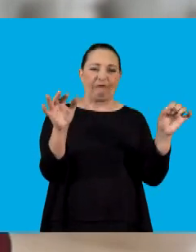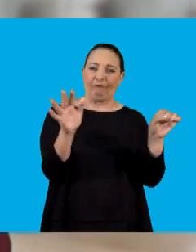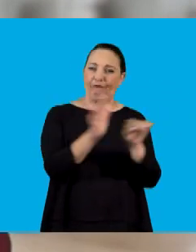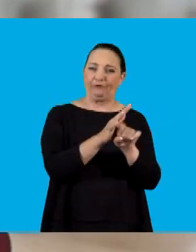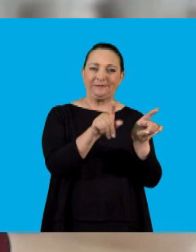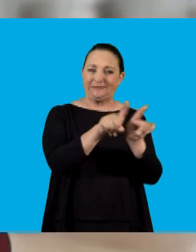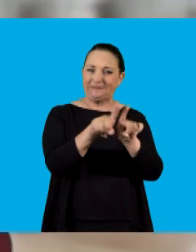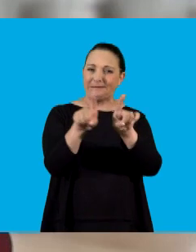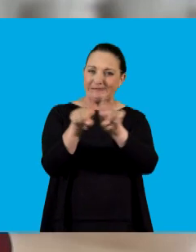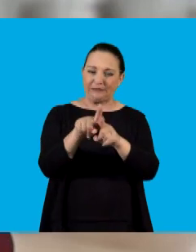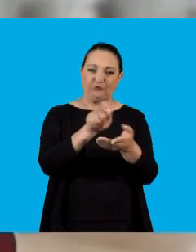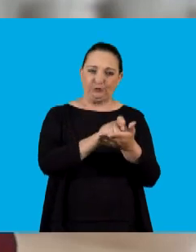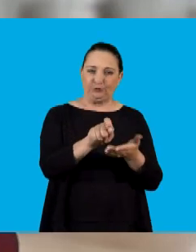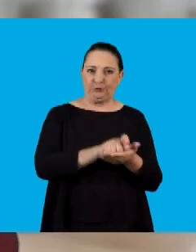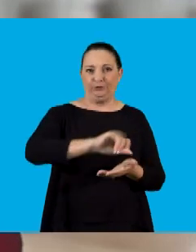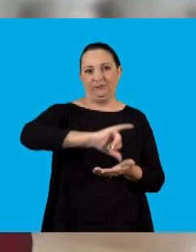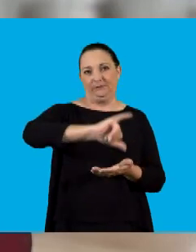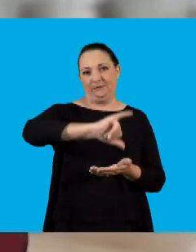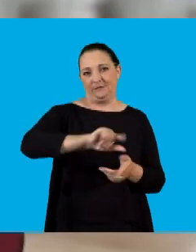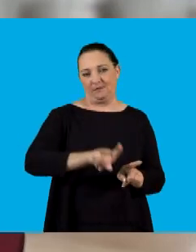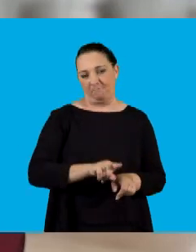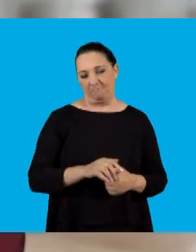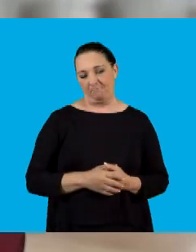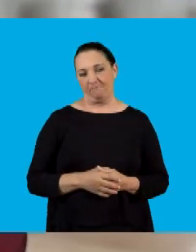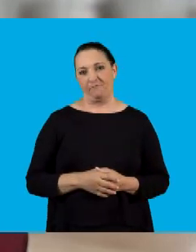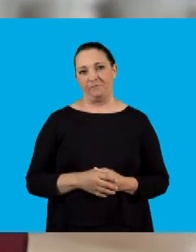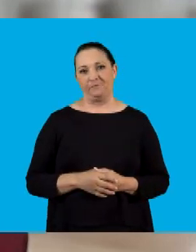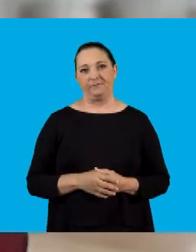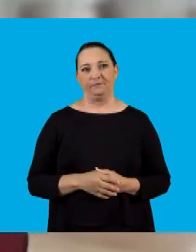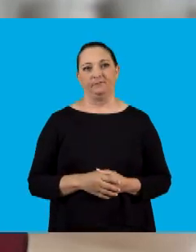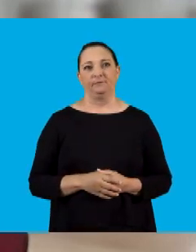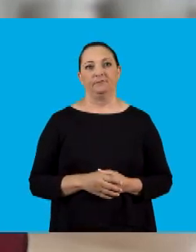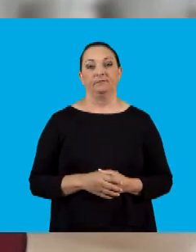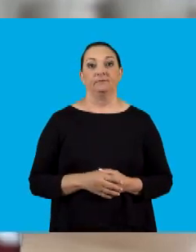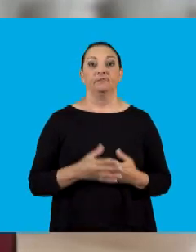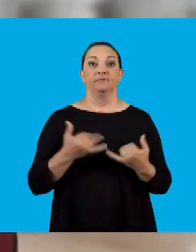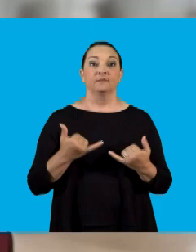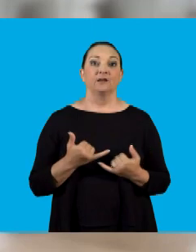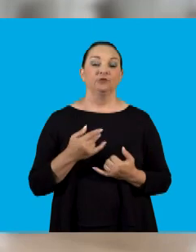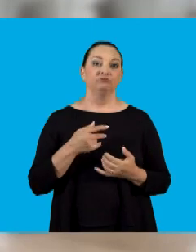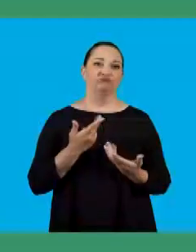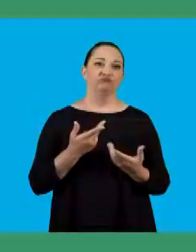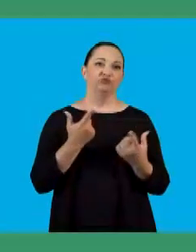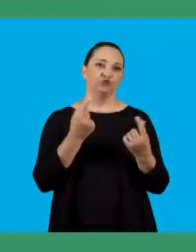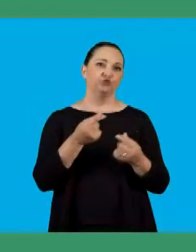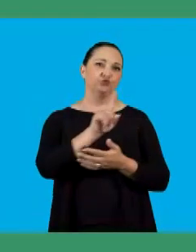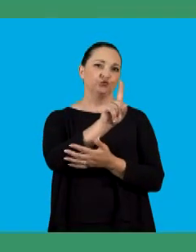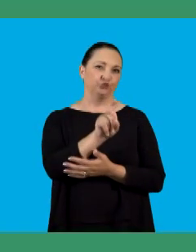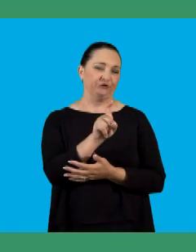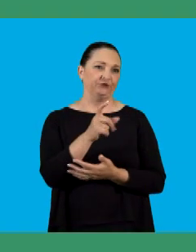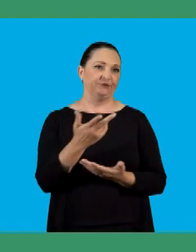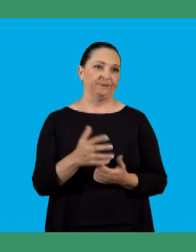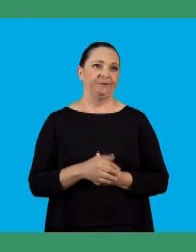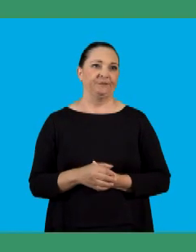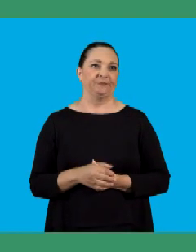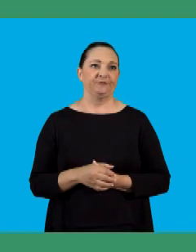the scenario and writing it down as it is. Now let's go through the question together.